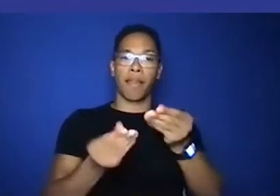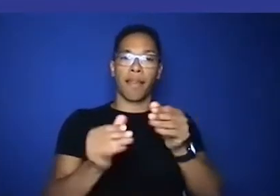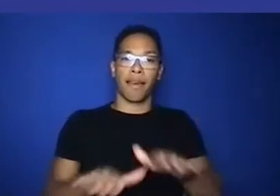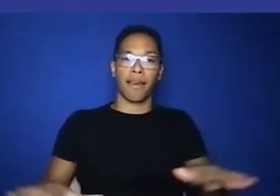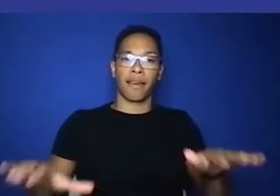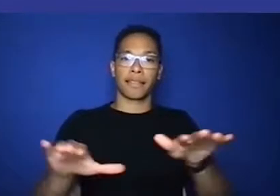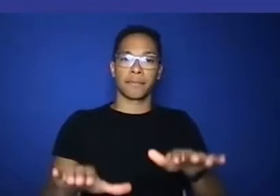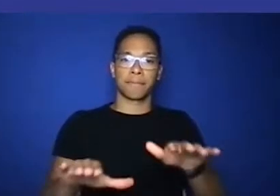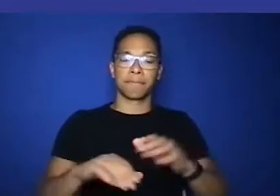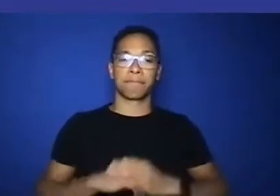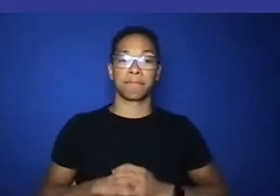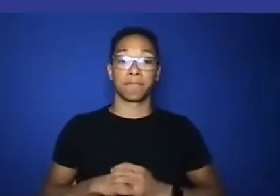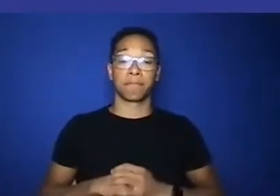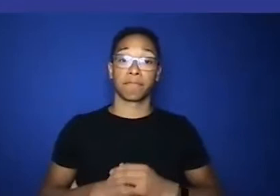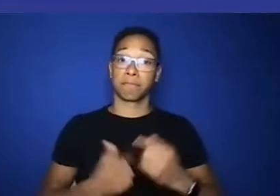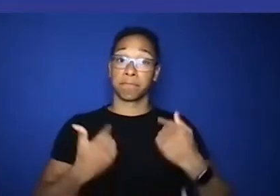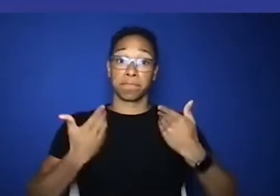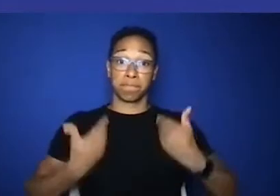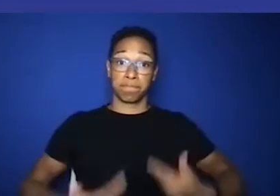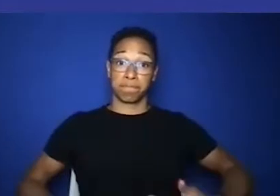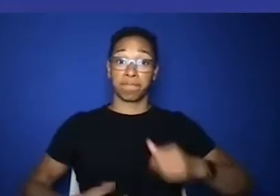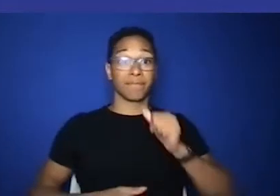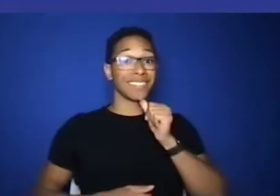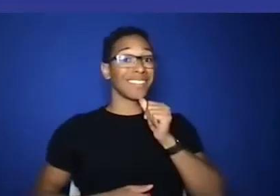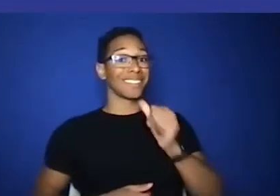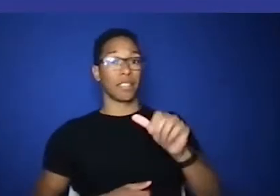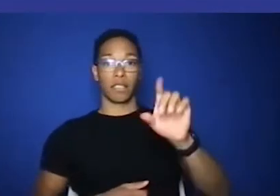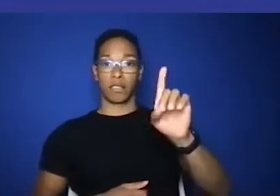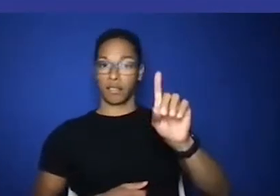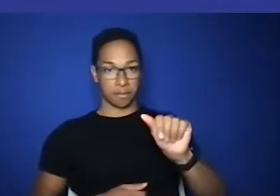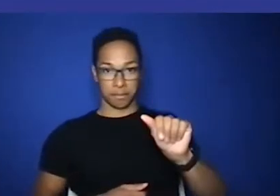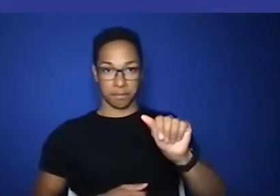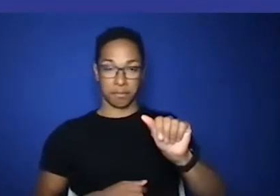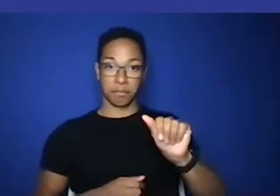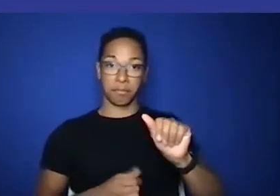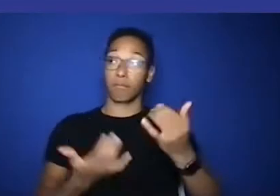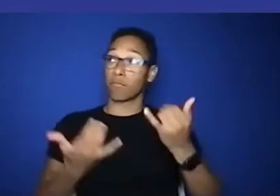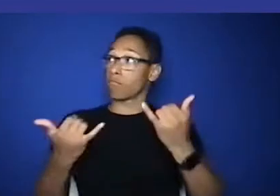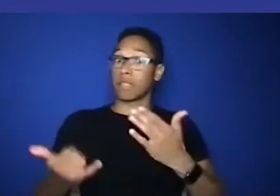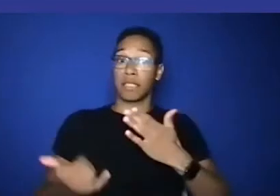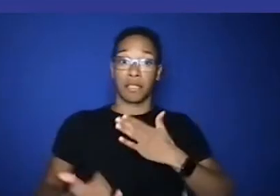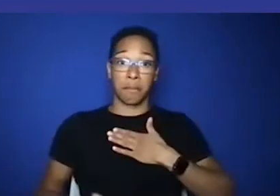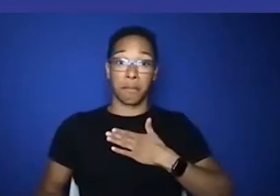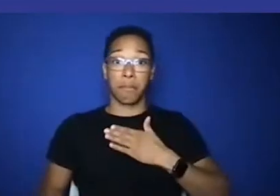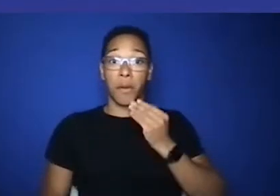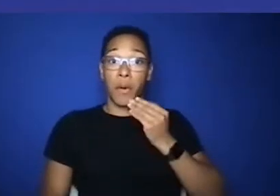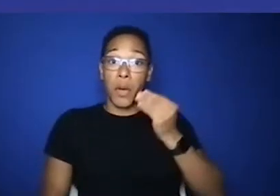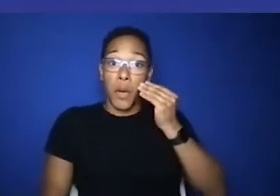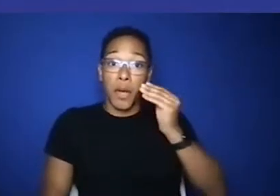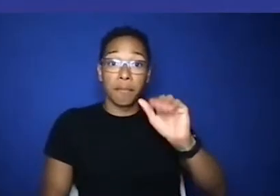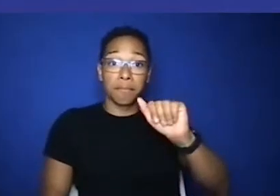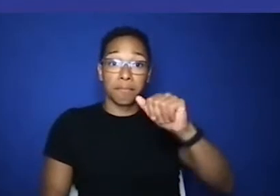am non-disabled. I am in my apartment.